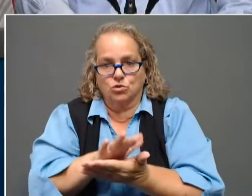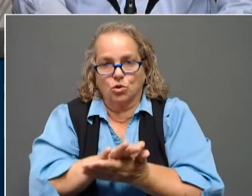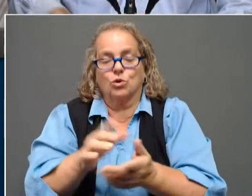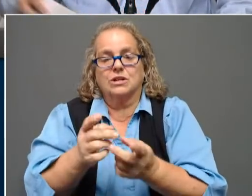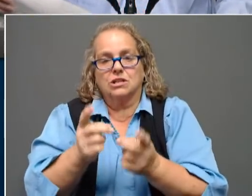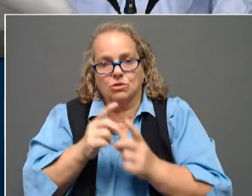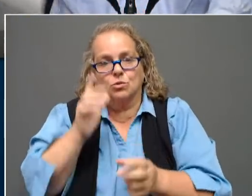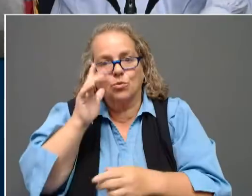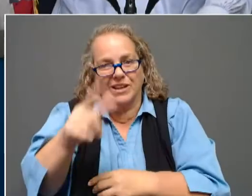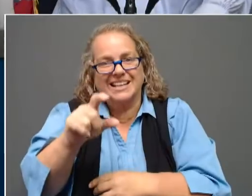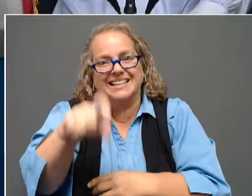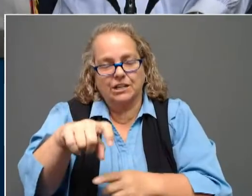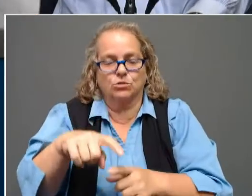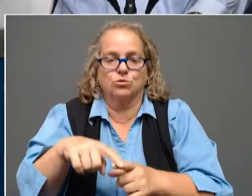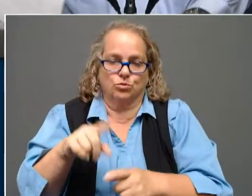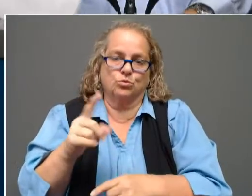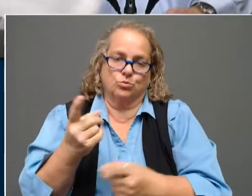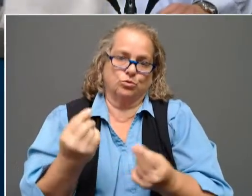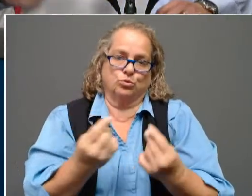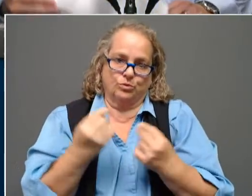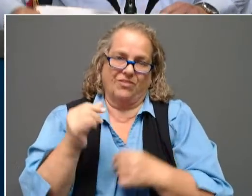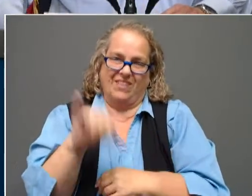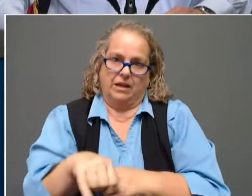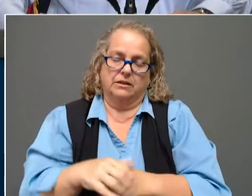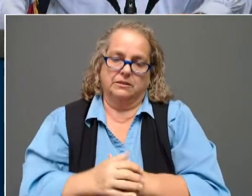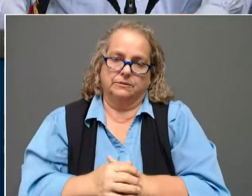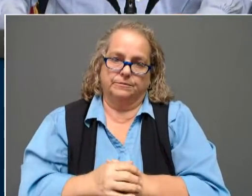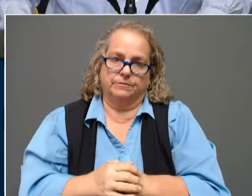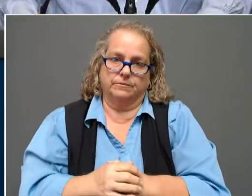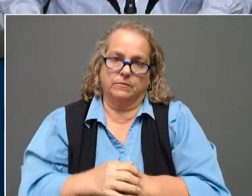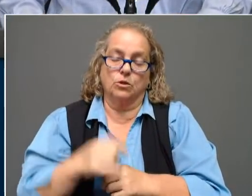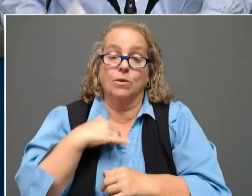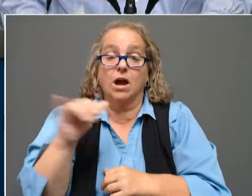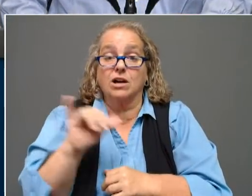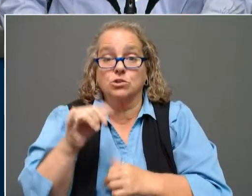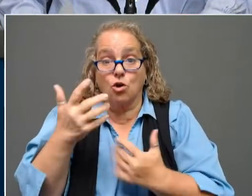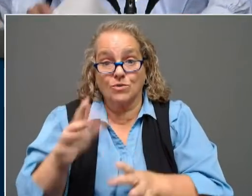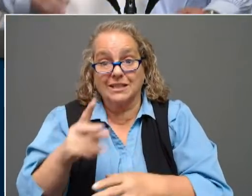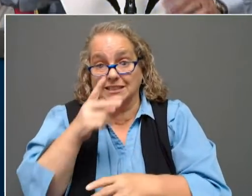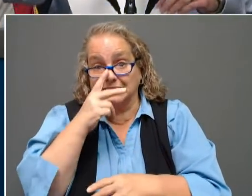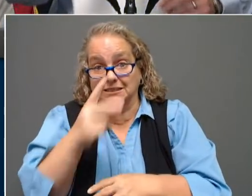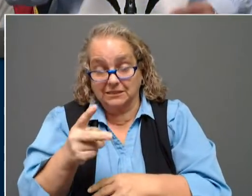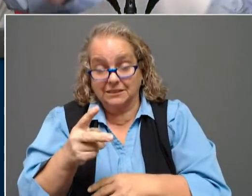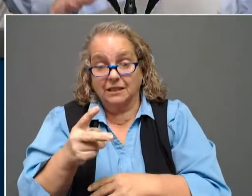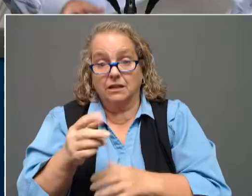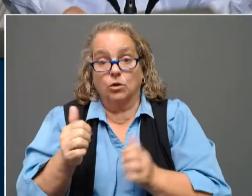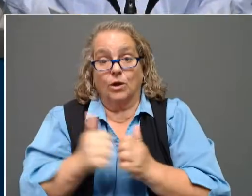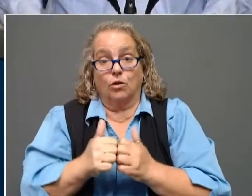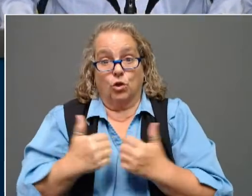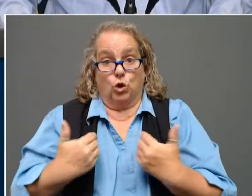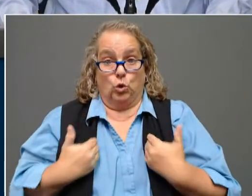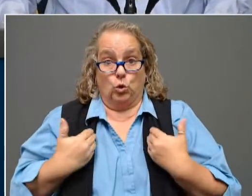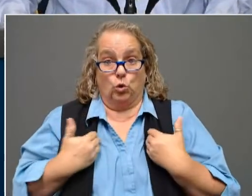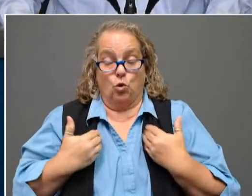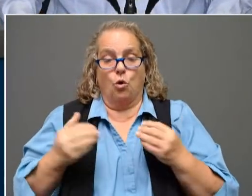need to take. And we're also already seeing amongst youth more clusters and